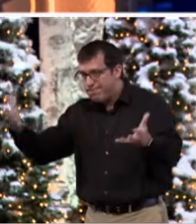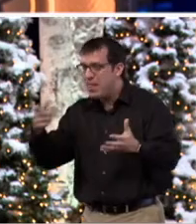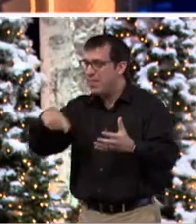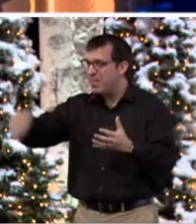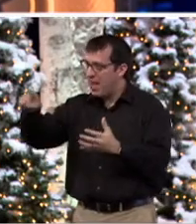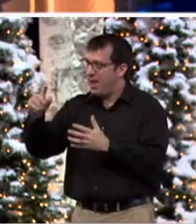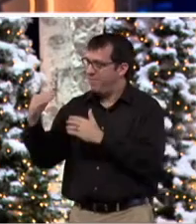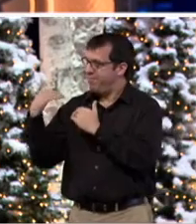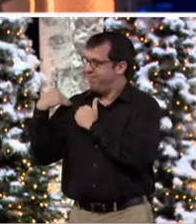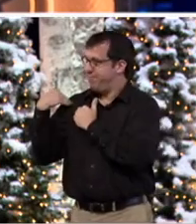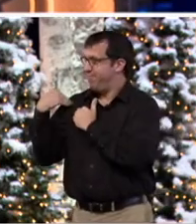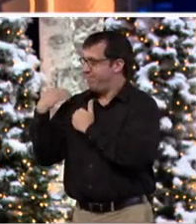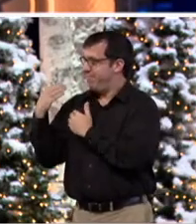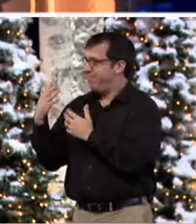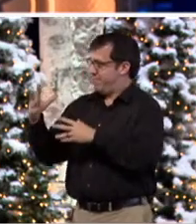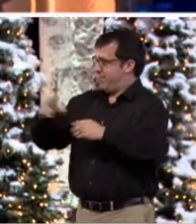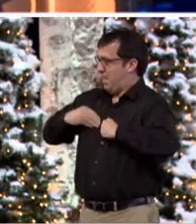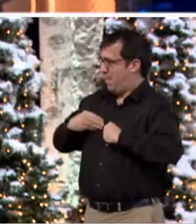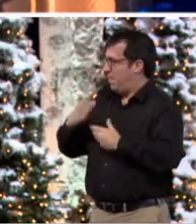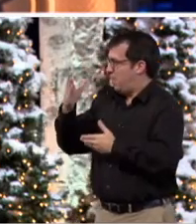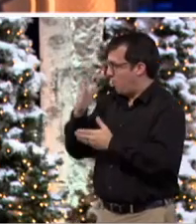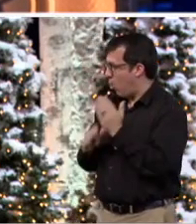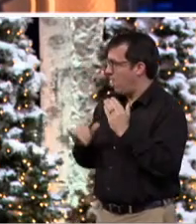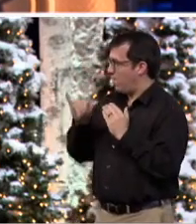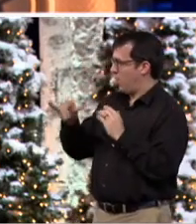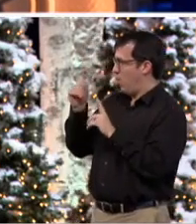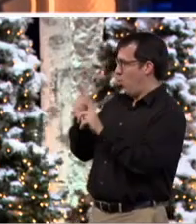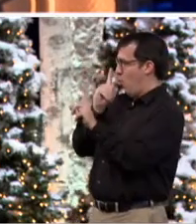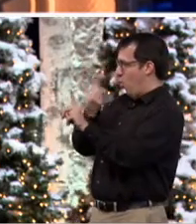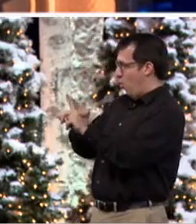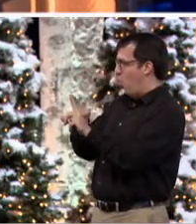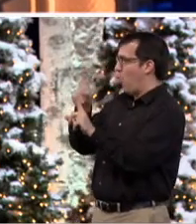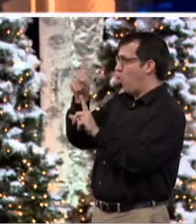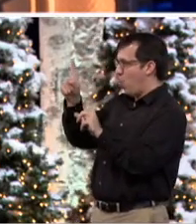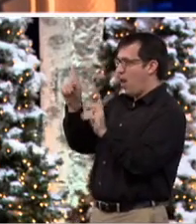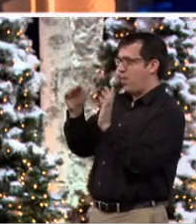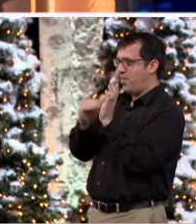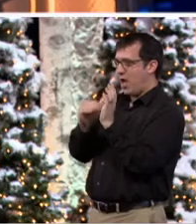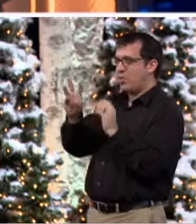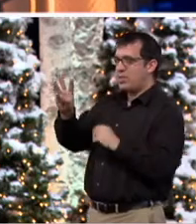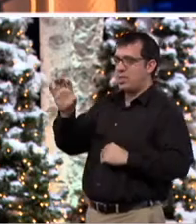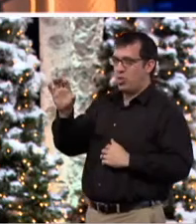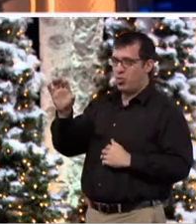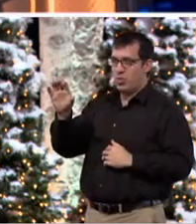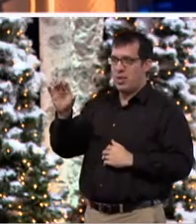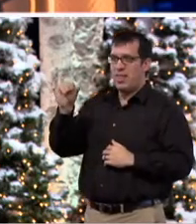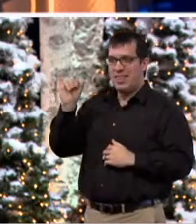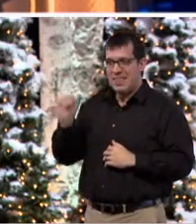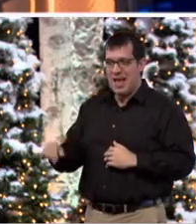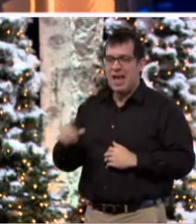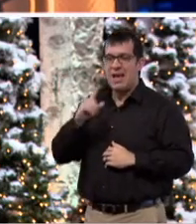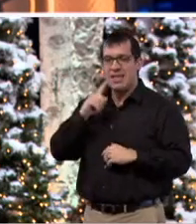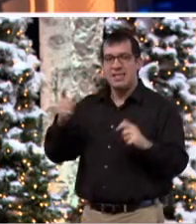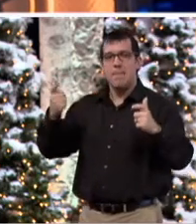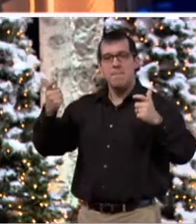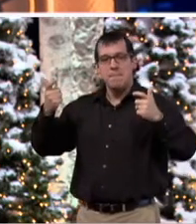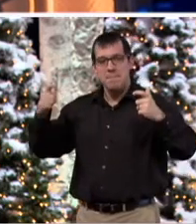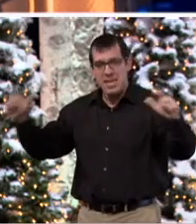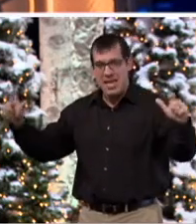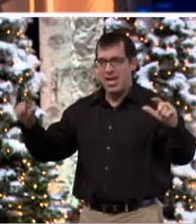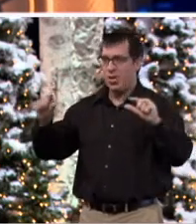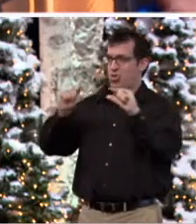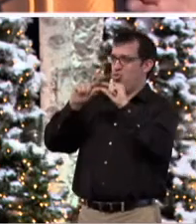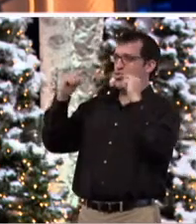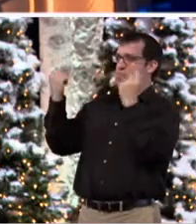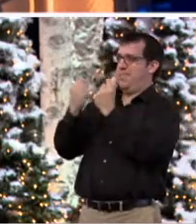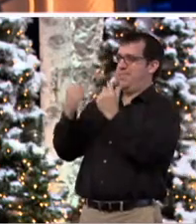part of this FTT goal. 1,600. This is a very big coalition.